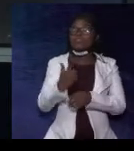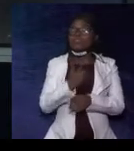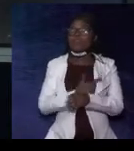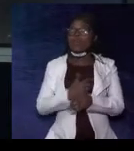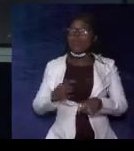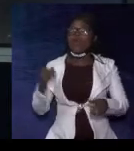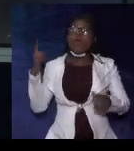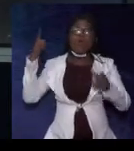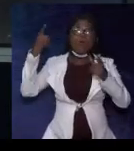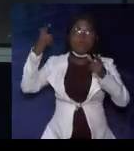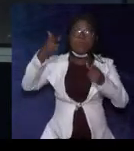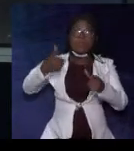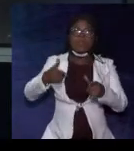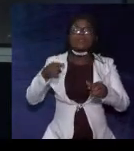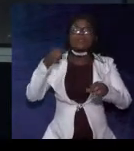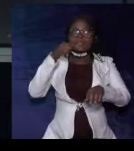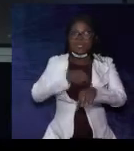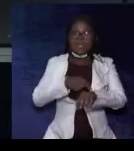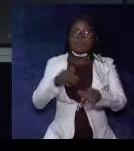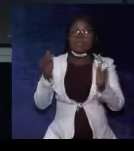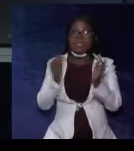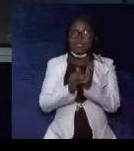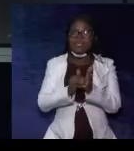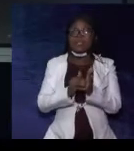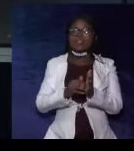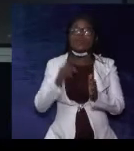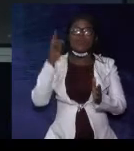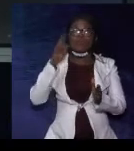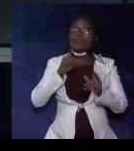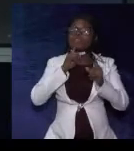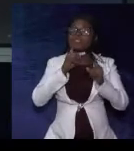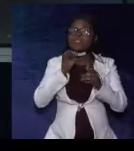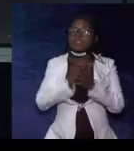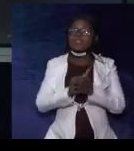next time, next lesson, Uncle Popo says, keep on studying.